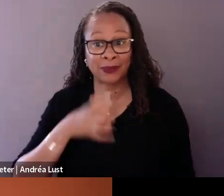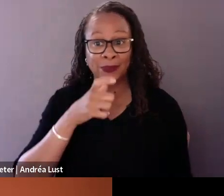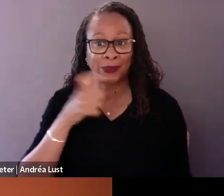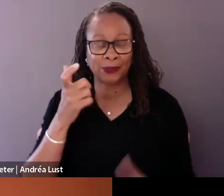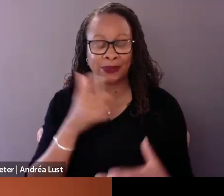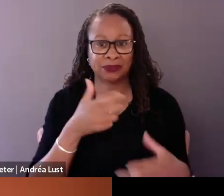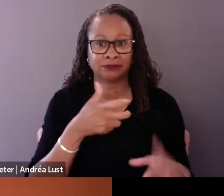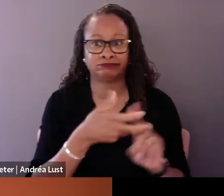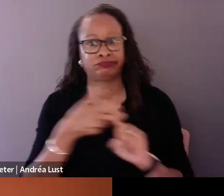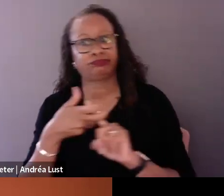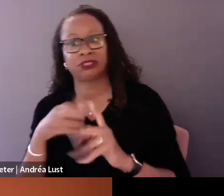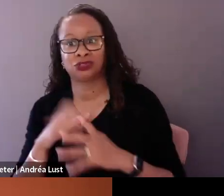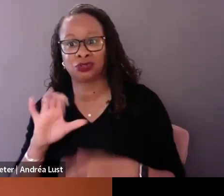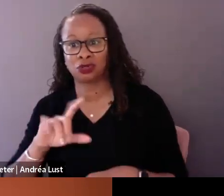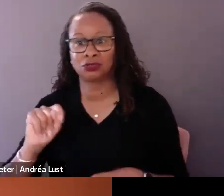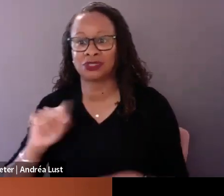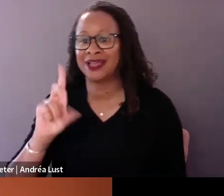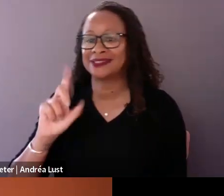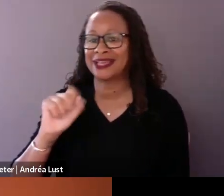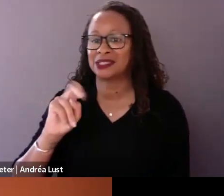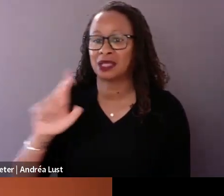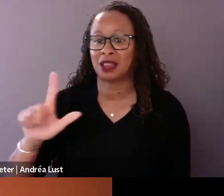into this cult, Daniel Levin.